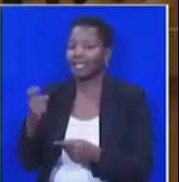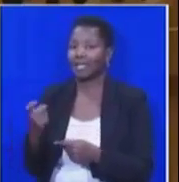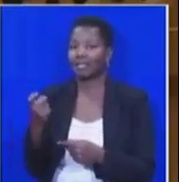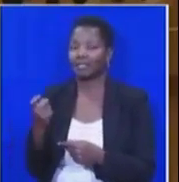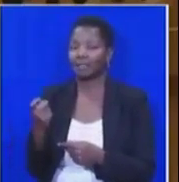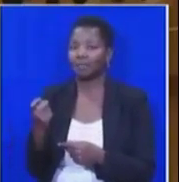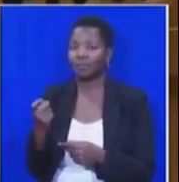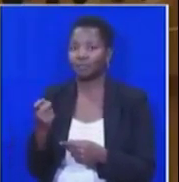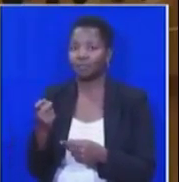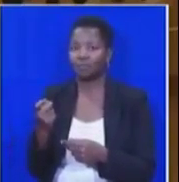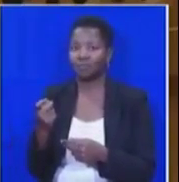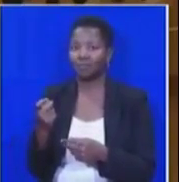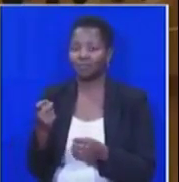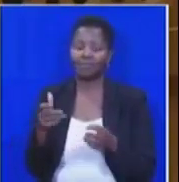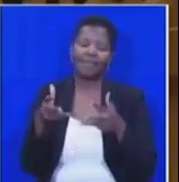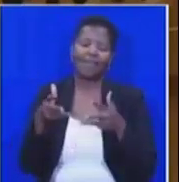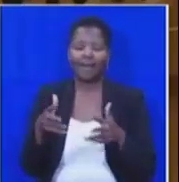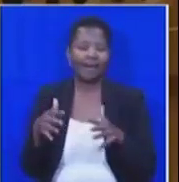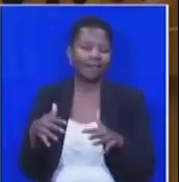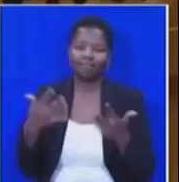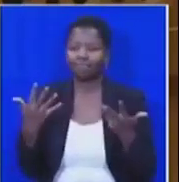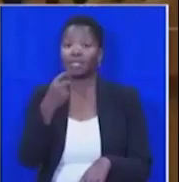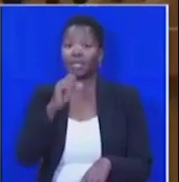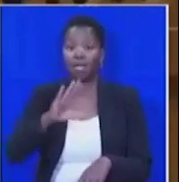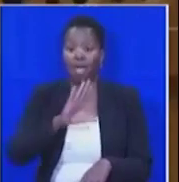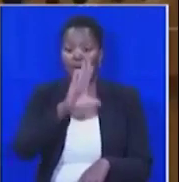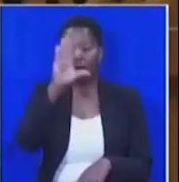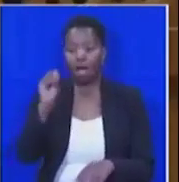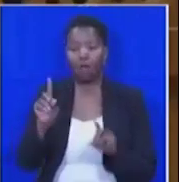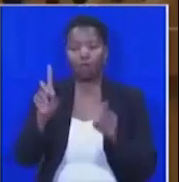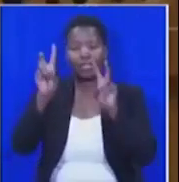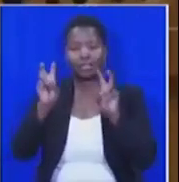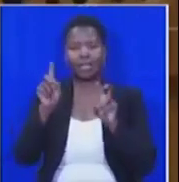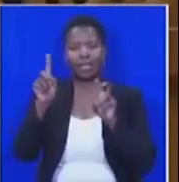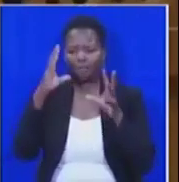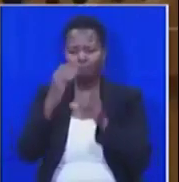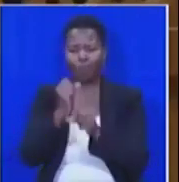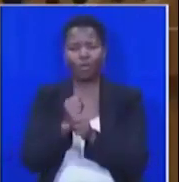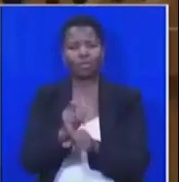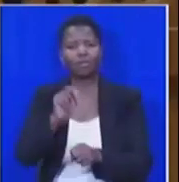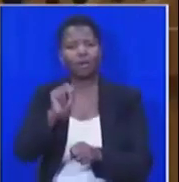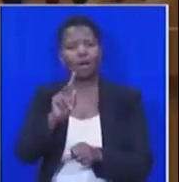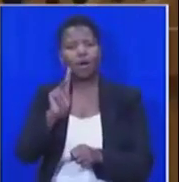And then, of course, we have to deal with the wannabe.